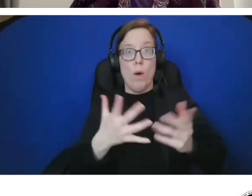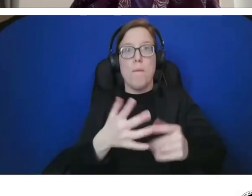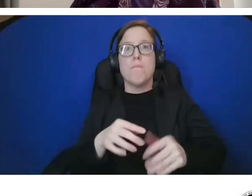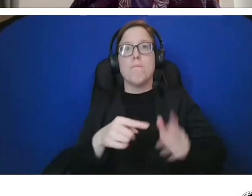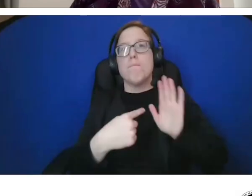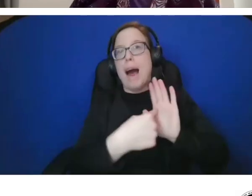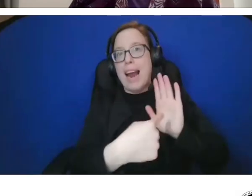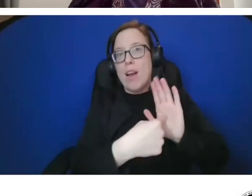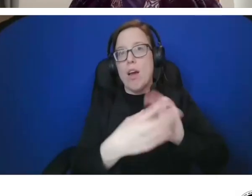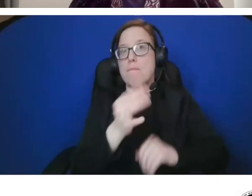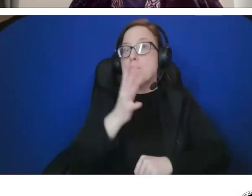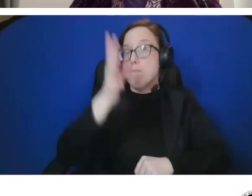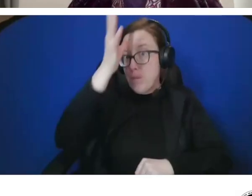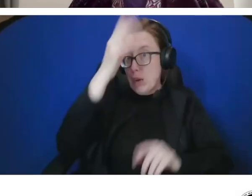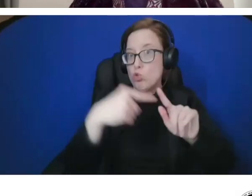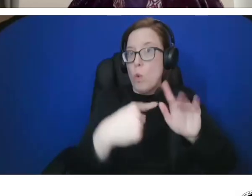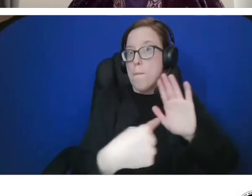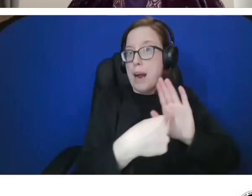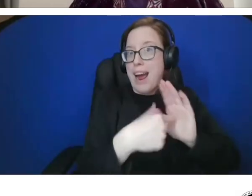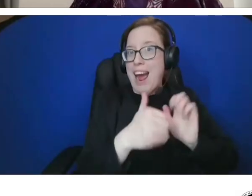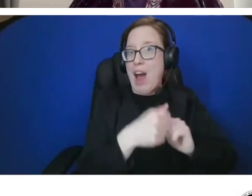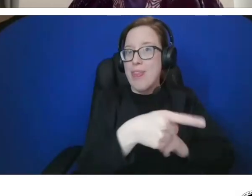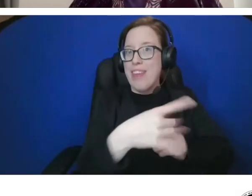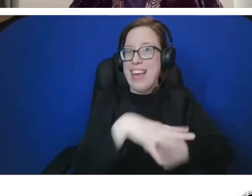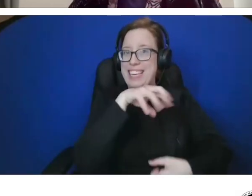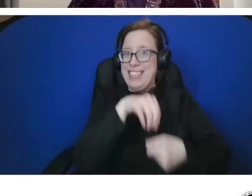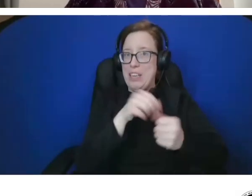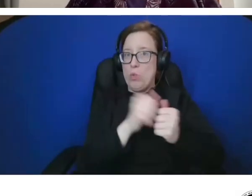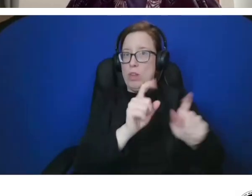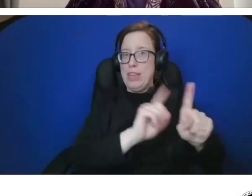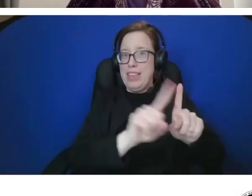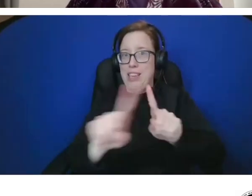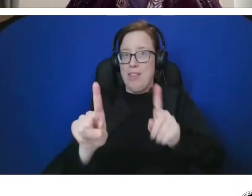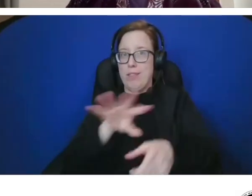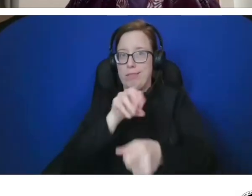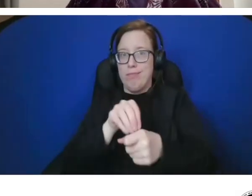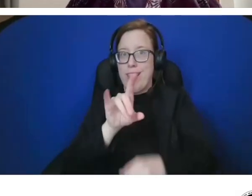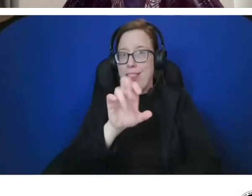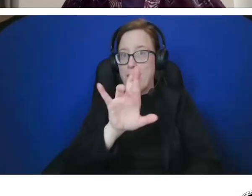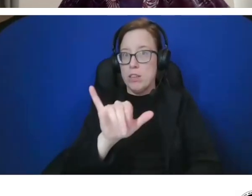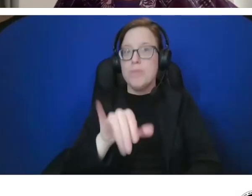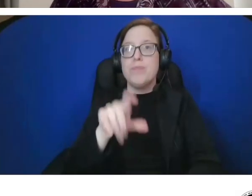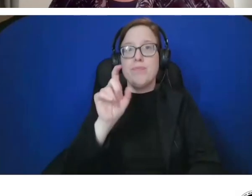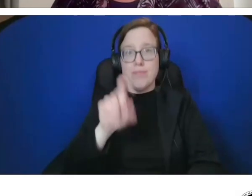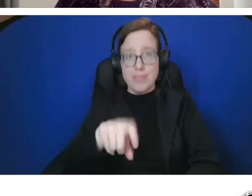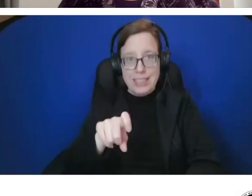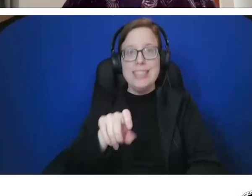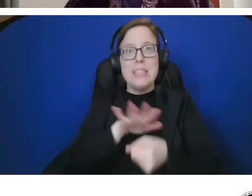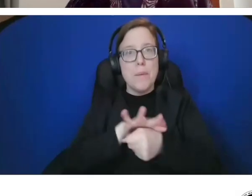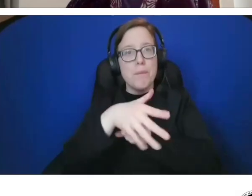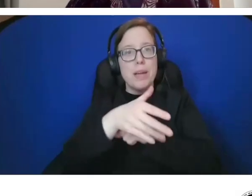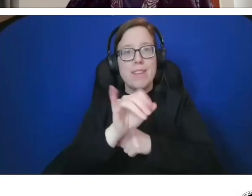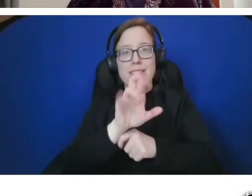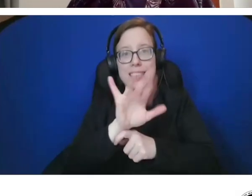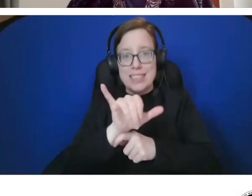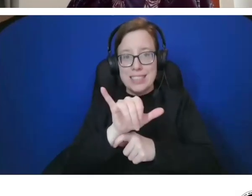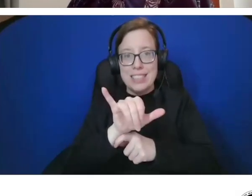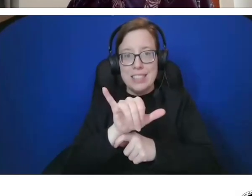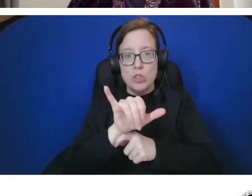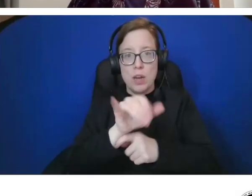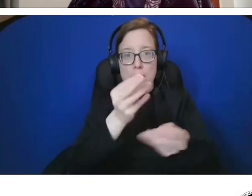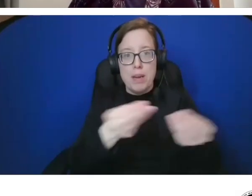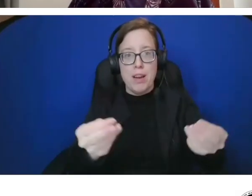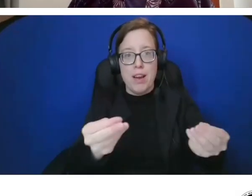model also, as well as parents, how they engage in literacy. We need sufficient literacy materials